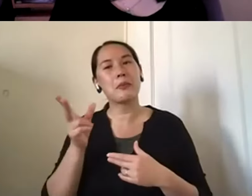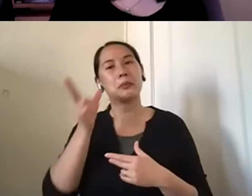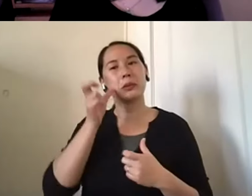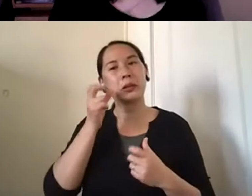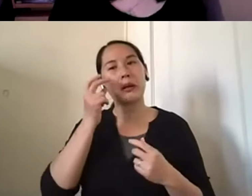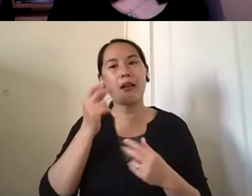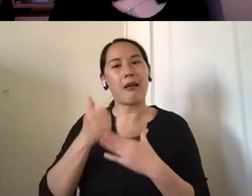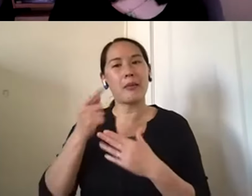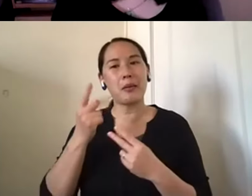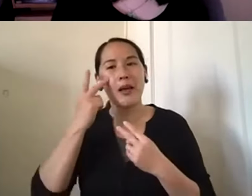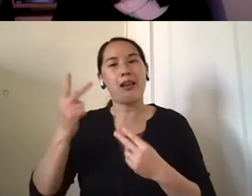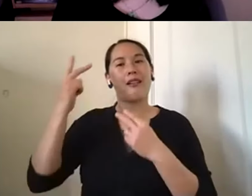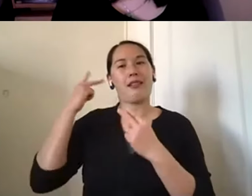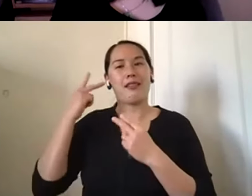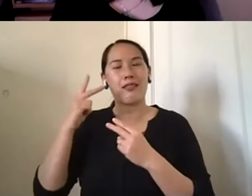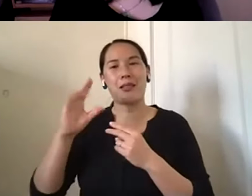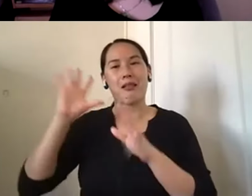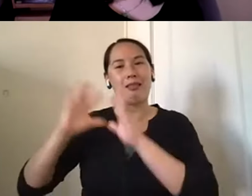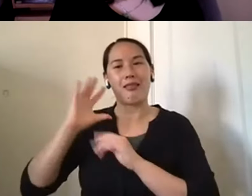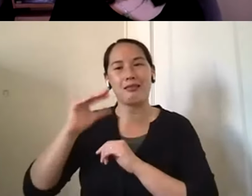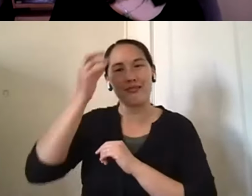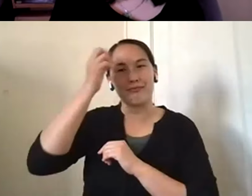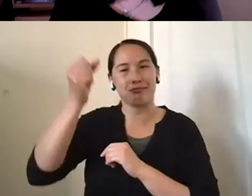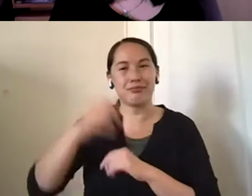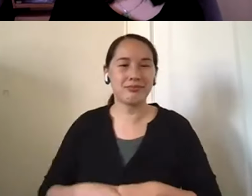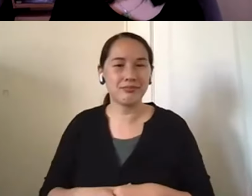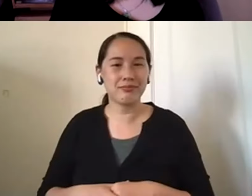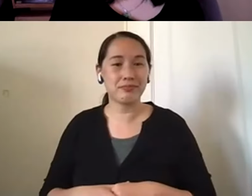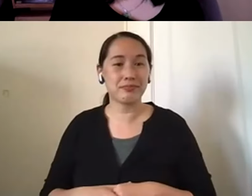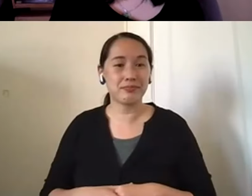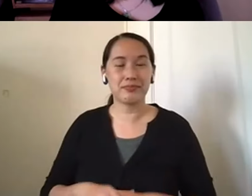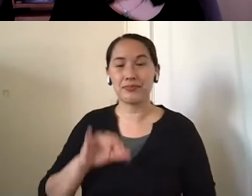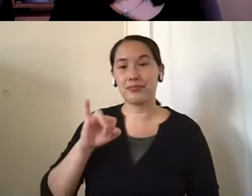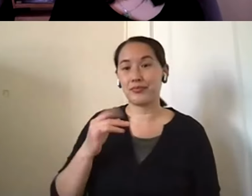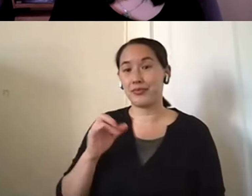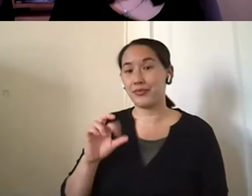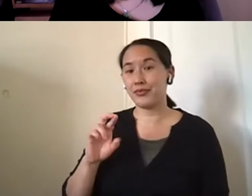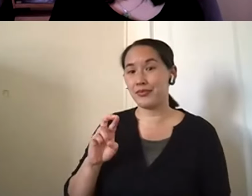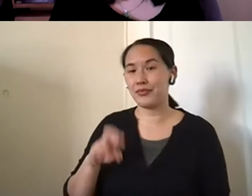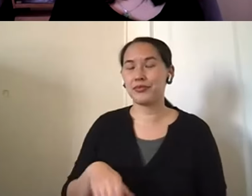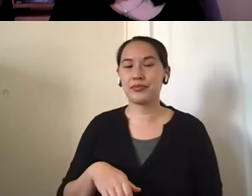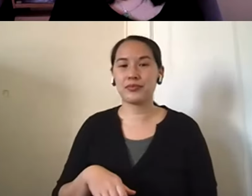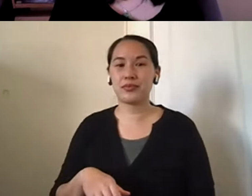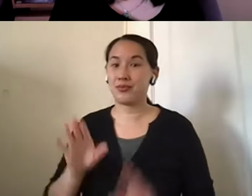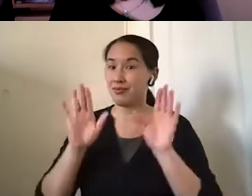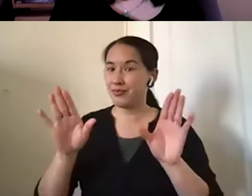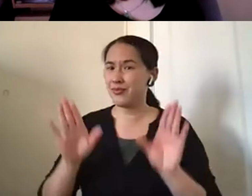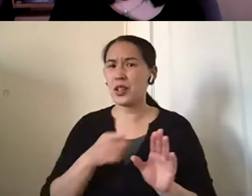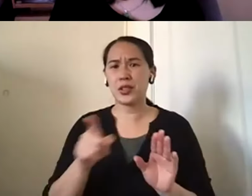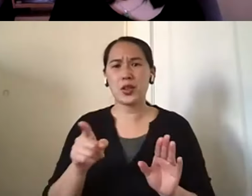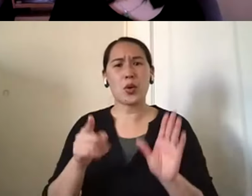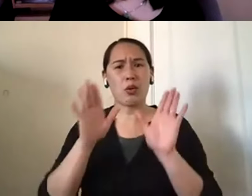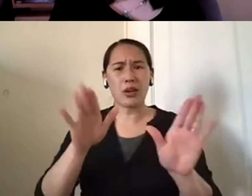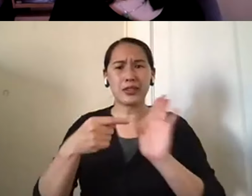memories from the past. Mm-hmm. That's great. And you gave so many wonderful examples of how